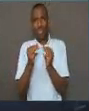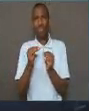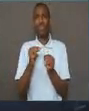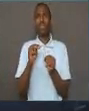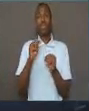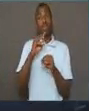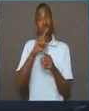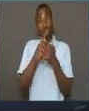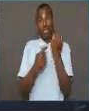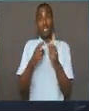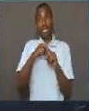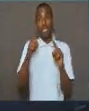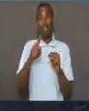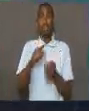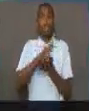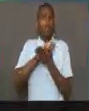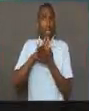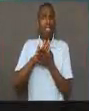is called a couple.